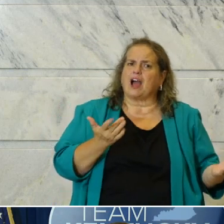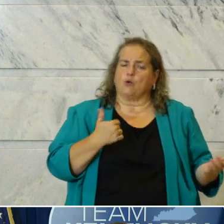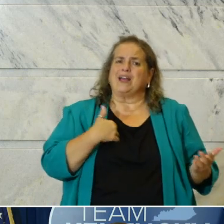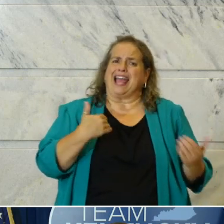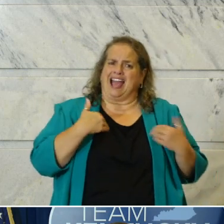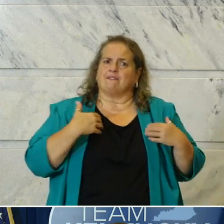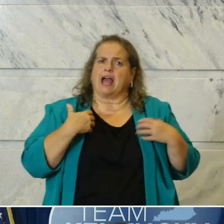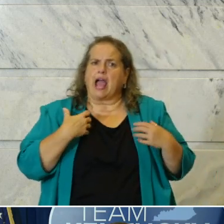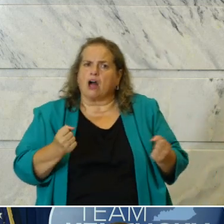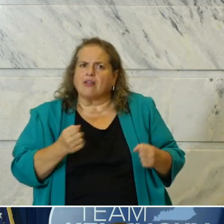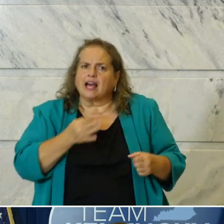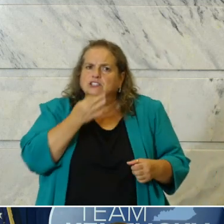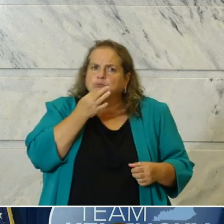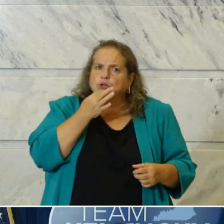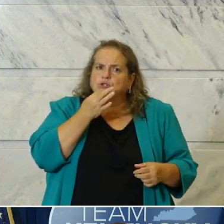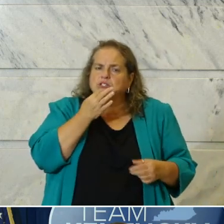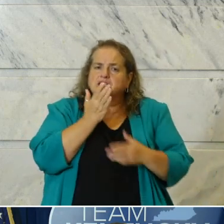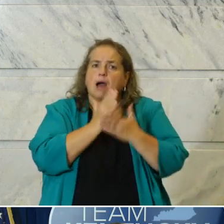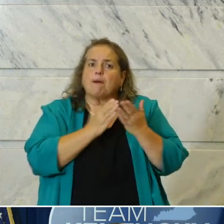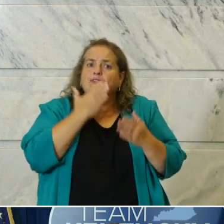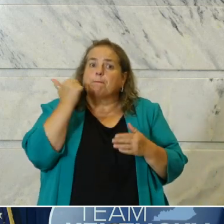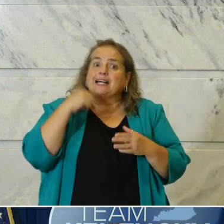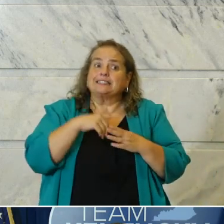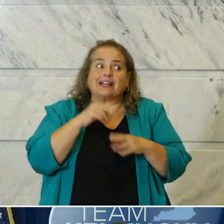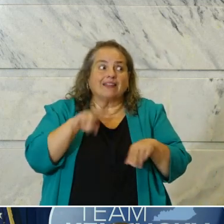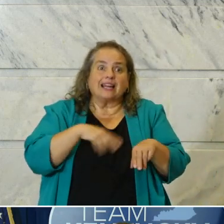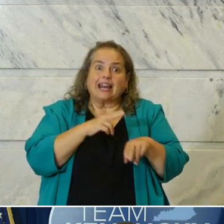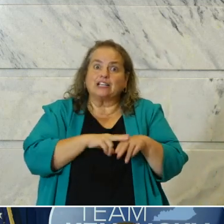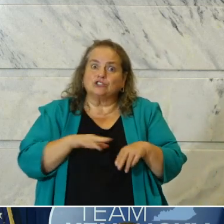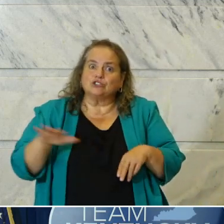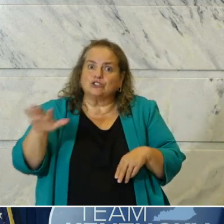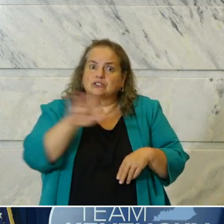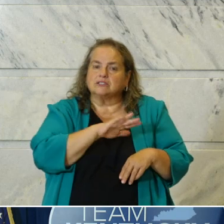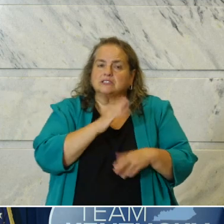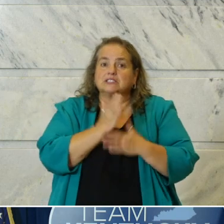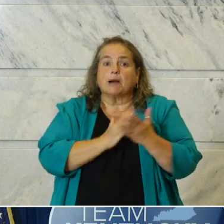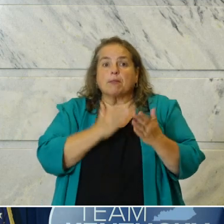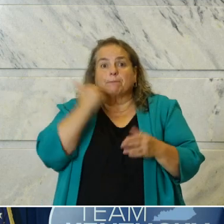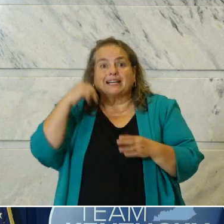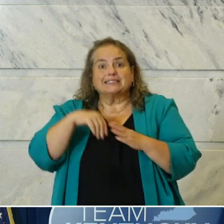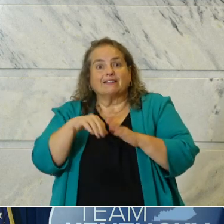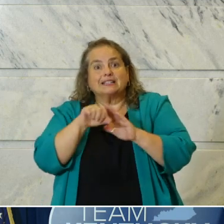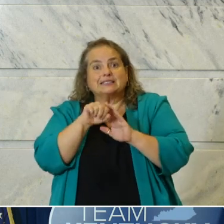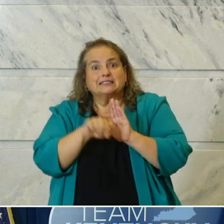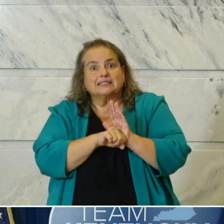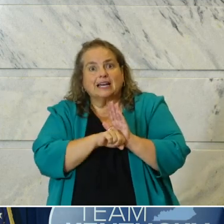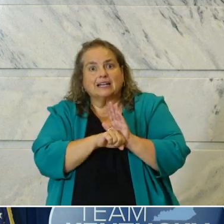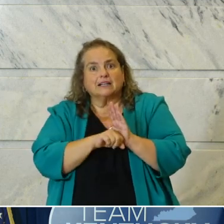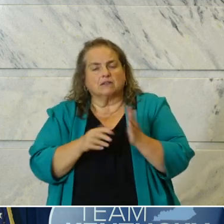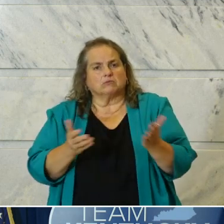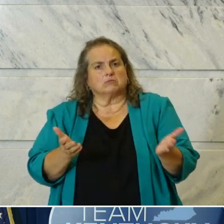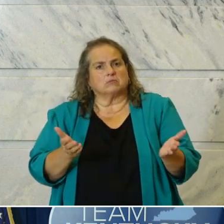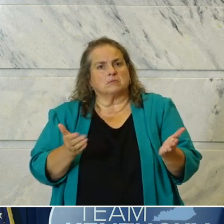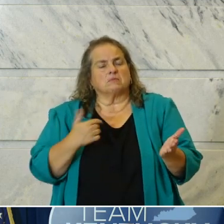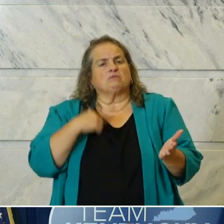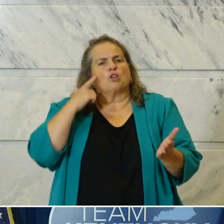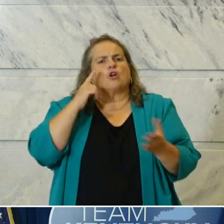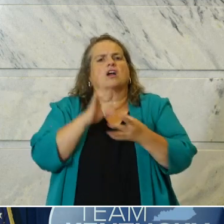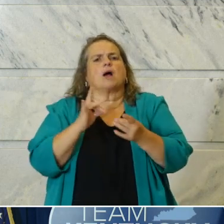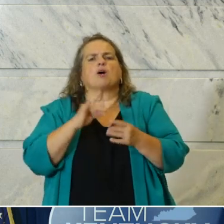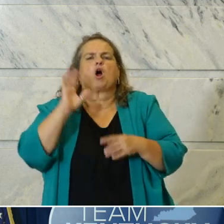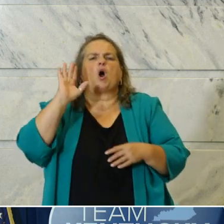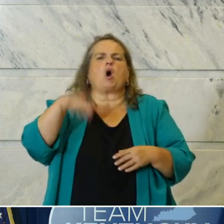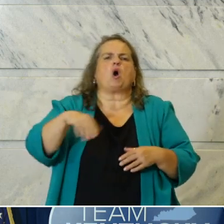Some of the best in the nation, some of the best in the state. I've heard the comment that, oh, everybody's